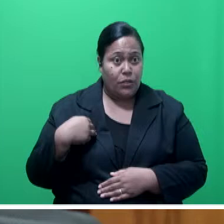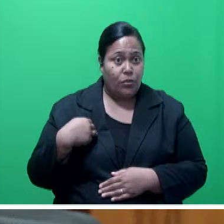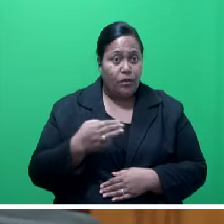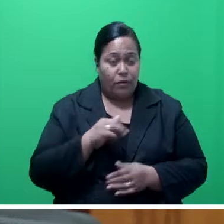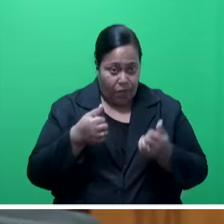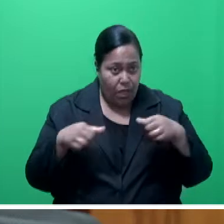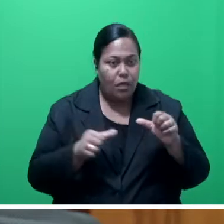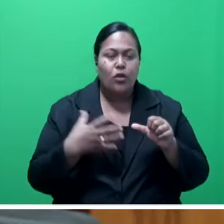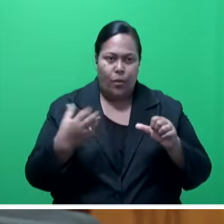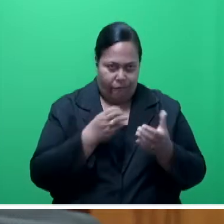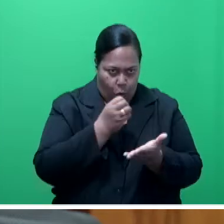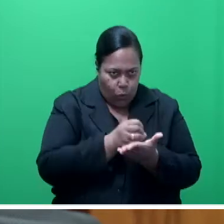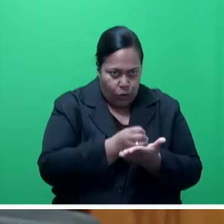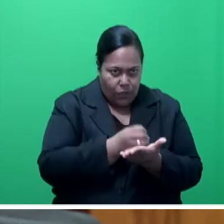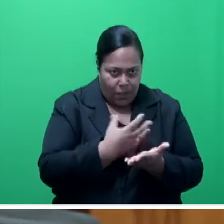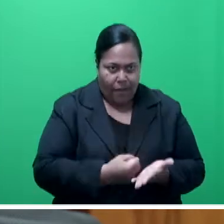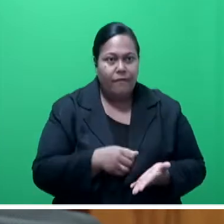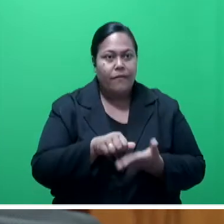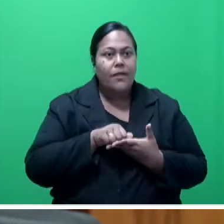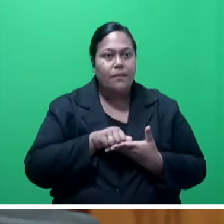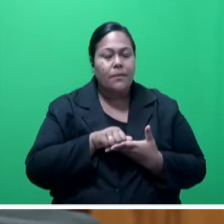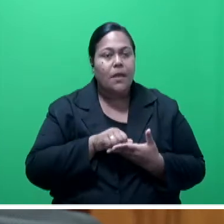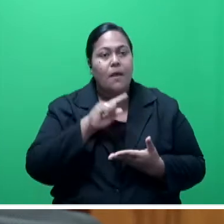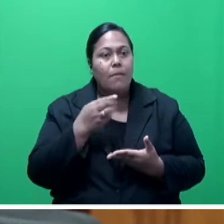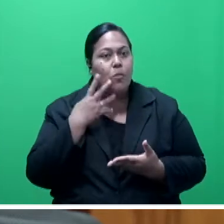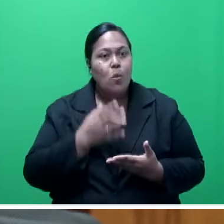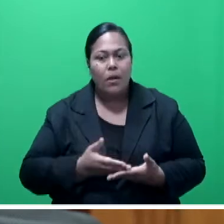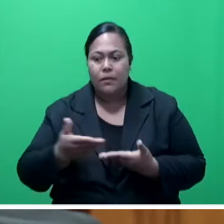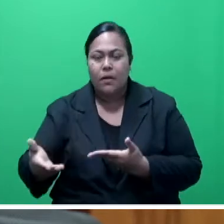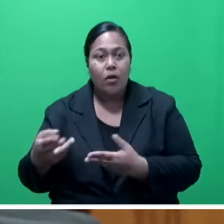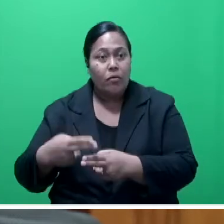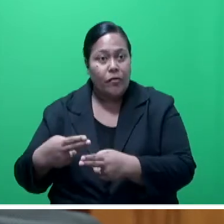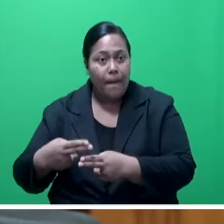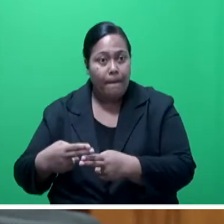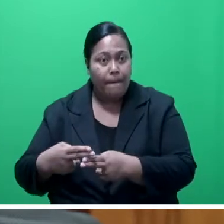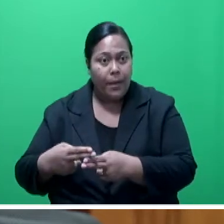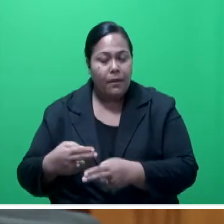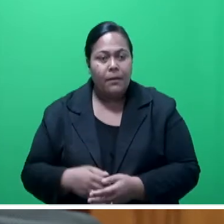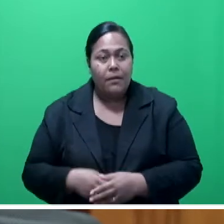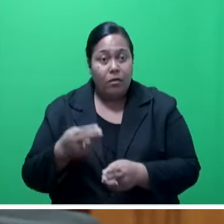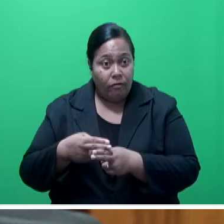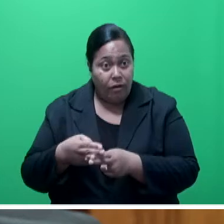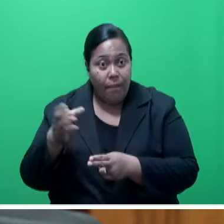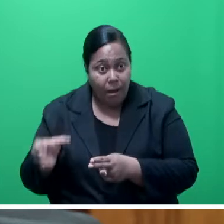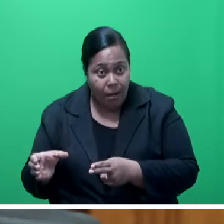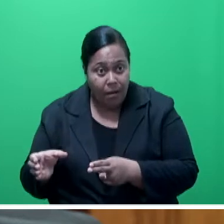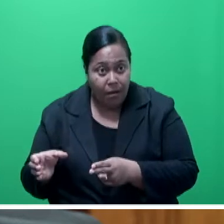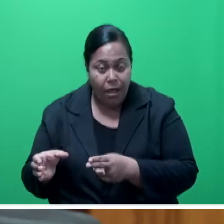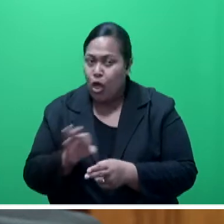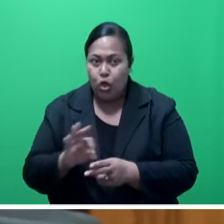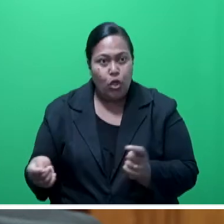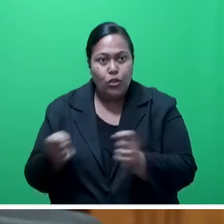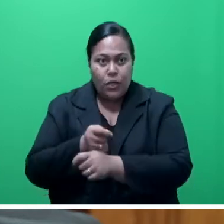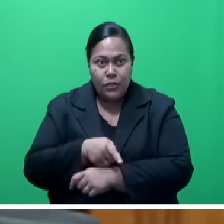material. But Mr. Speaker, when it goes to the farm, then again the farmers, due to not changing the